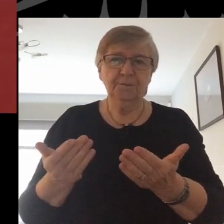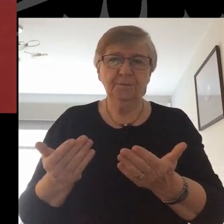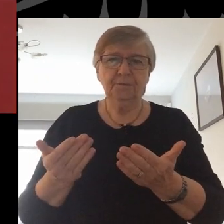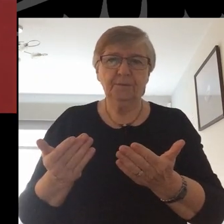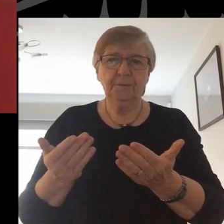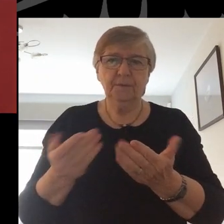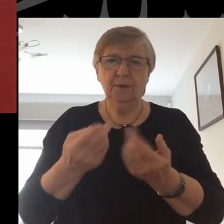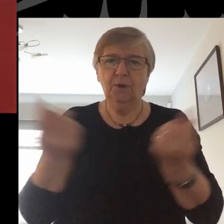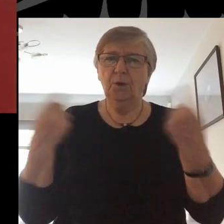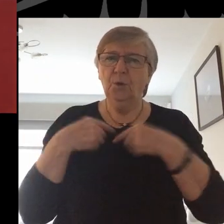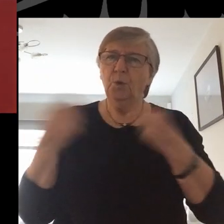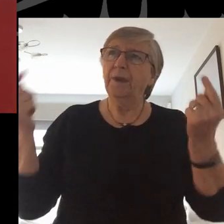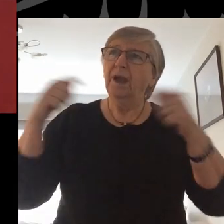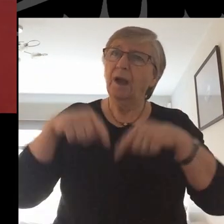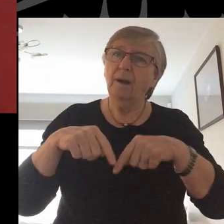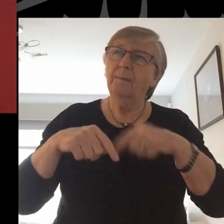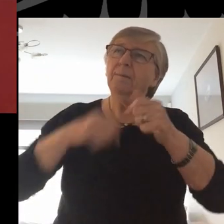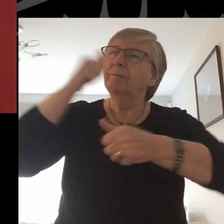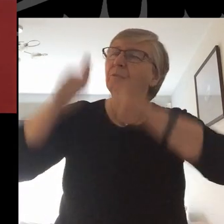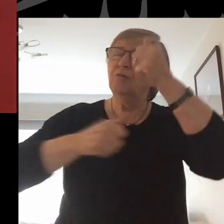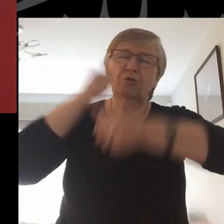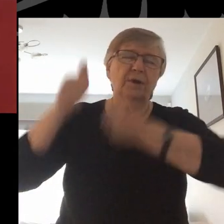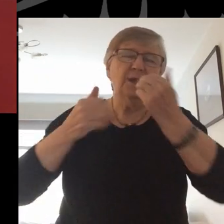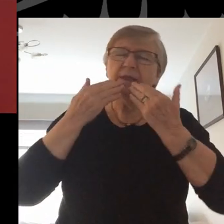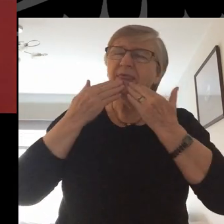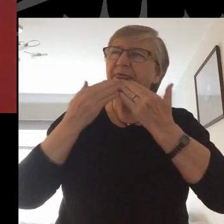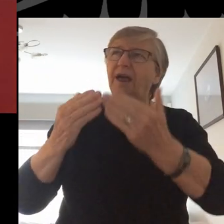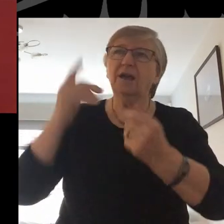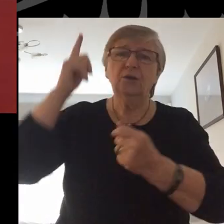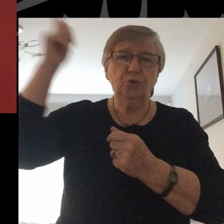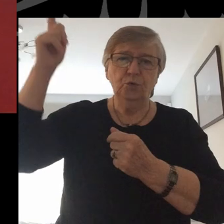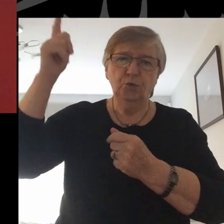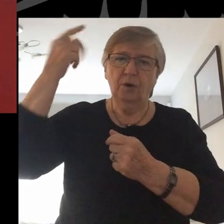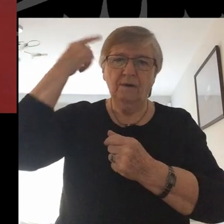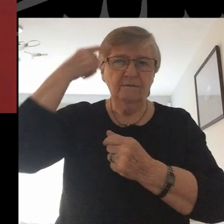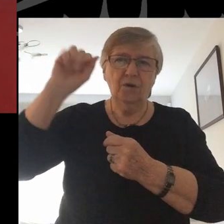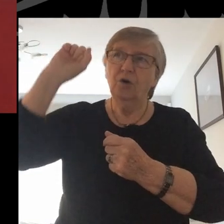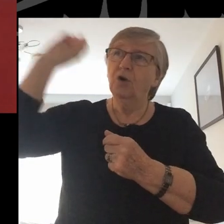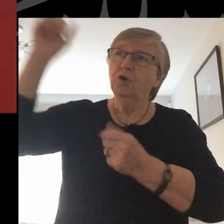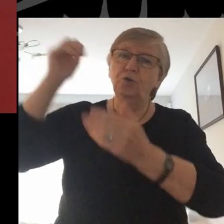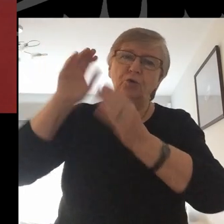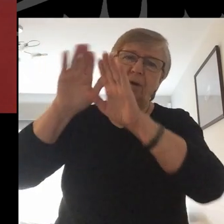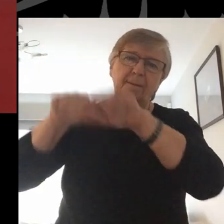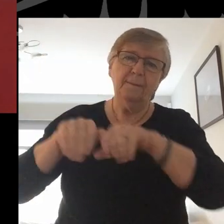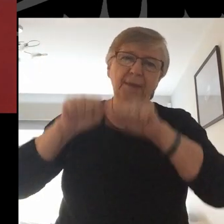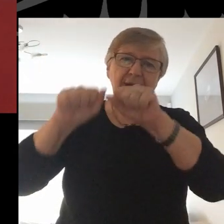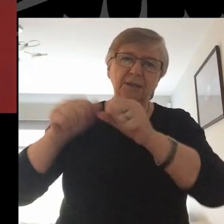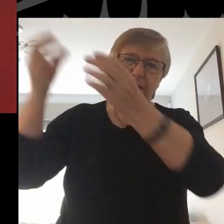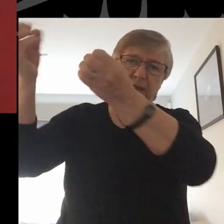We come praising and thanking you for the mercy of God which has reached out to us.